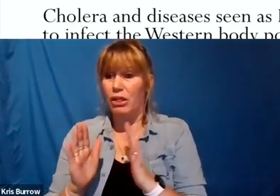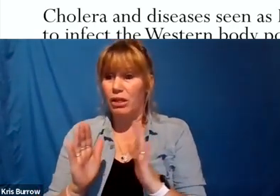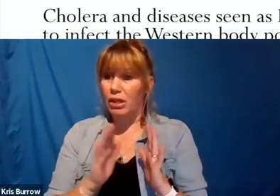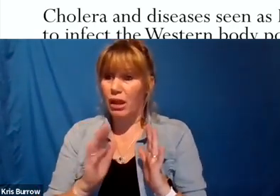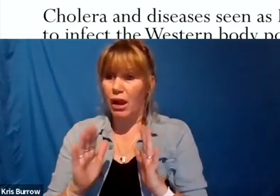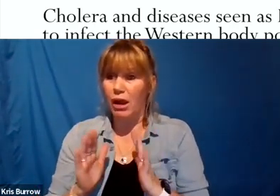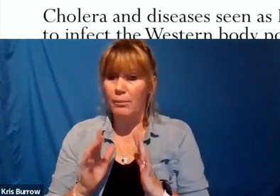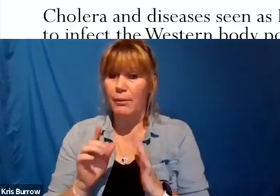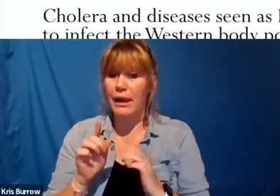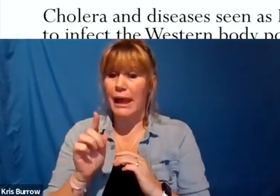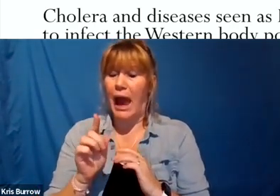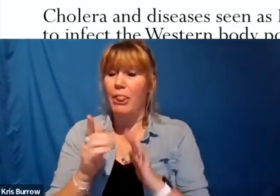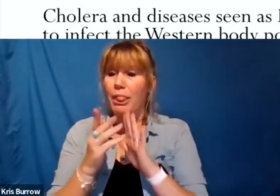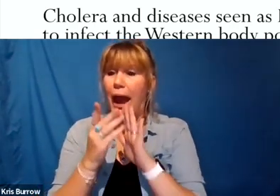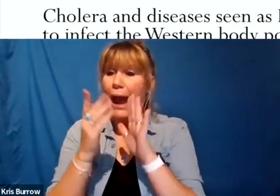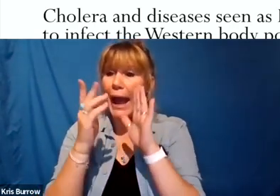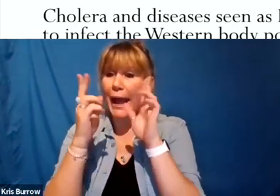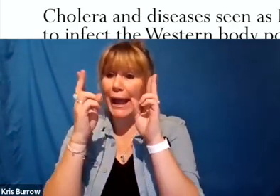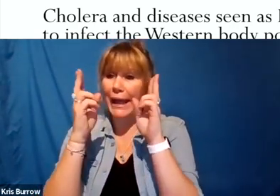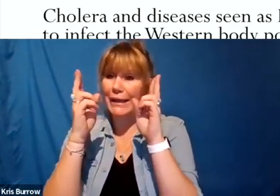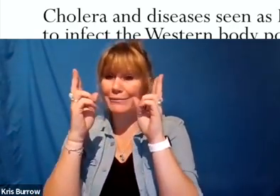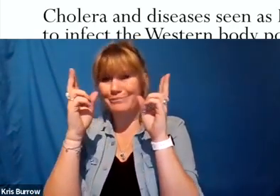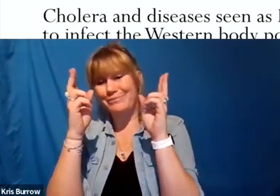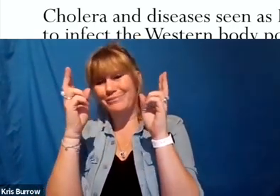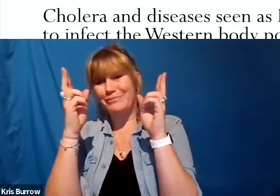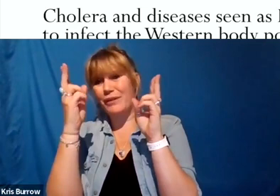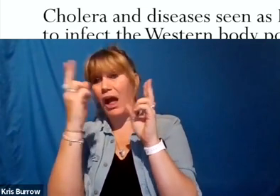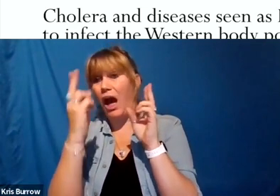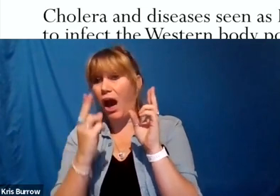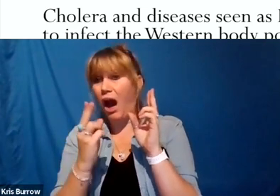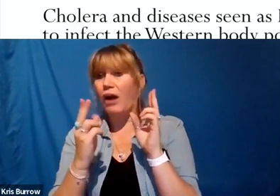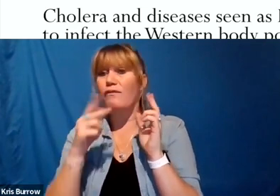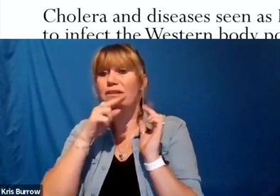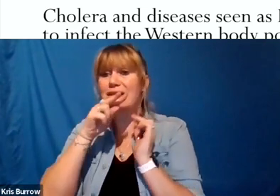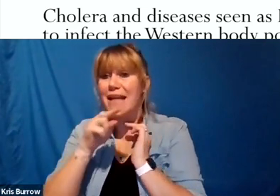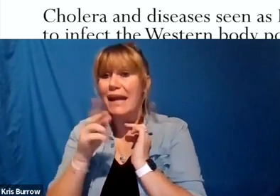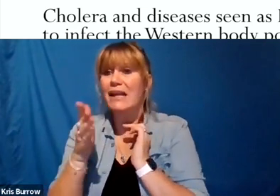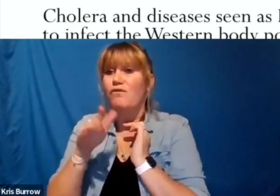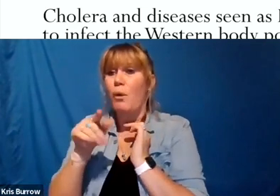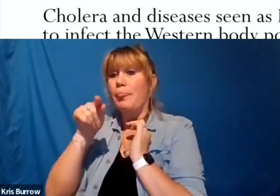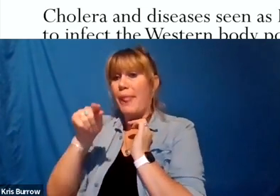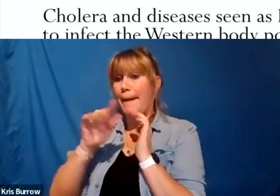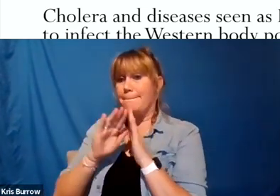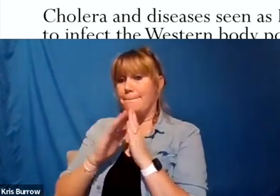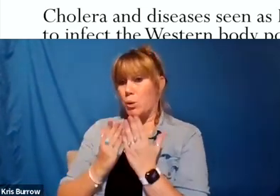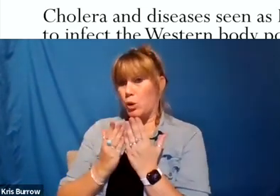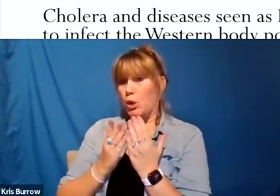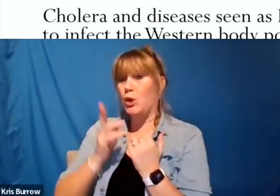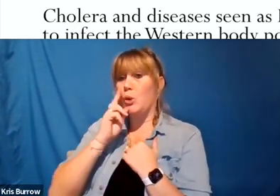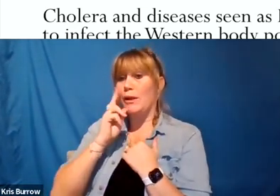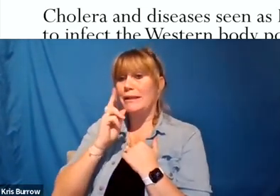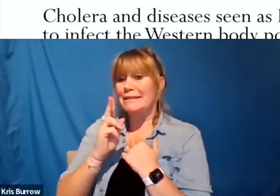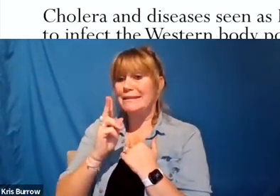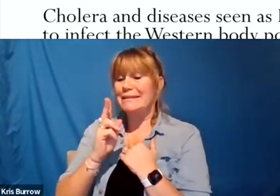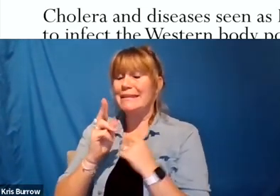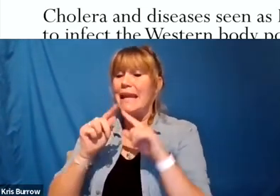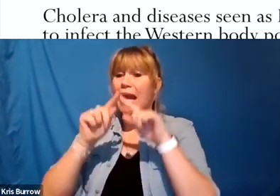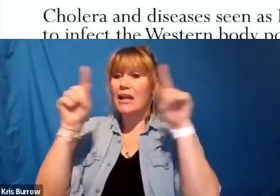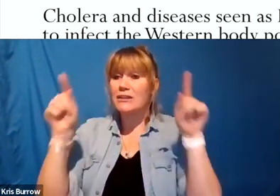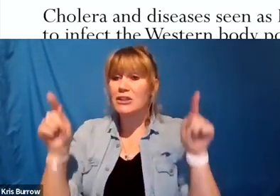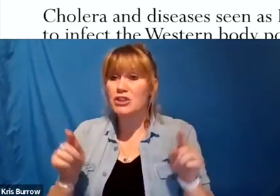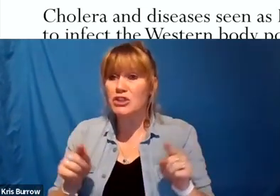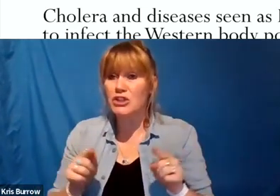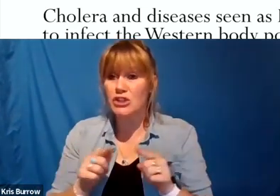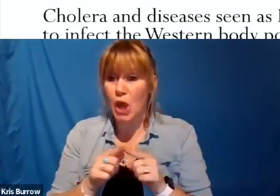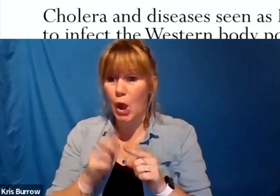image of the snake comes from that book. The shapes in the circle around the snake are from a slide from